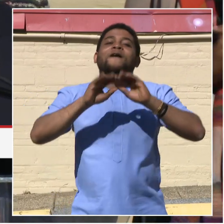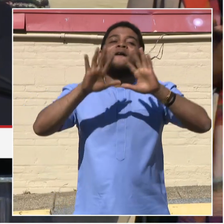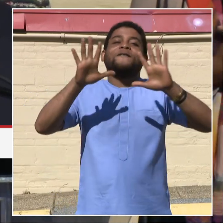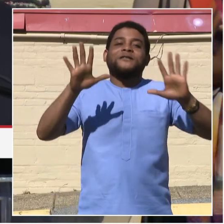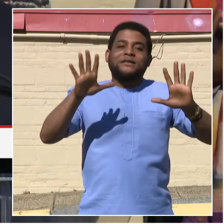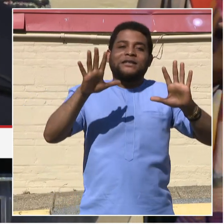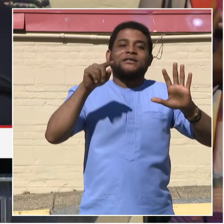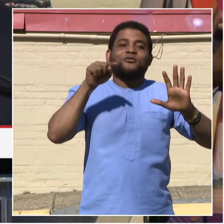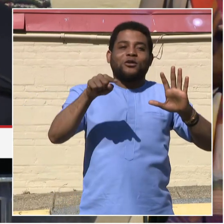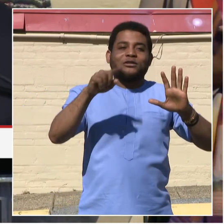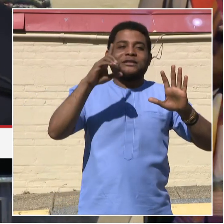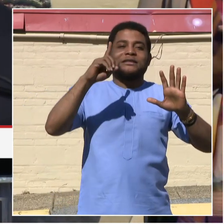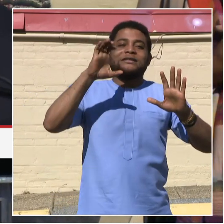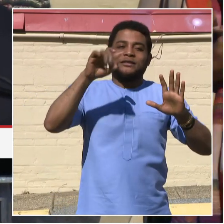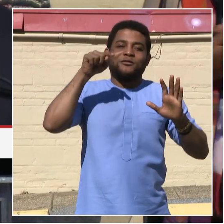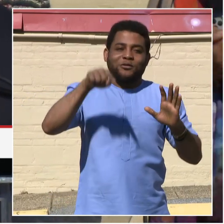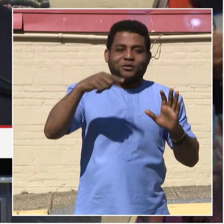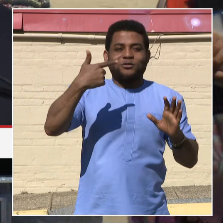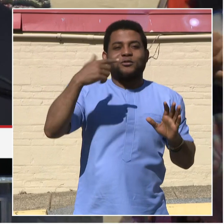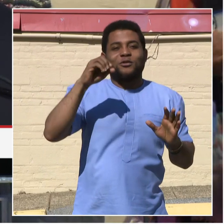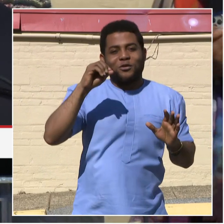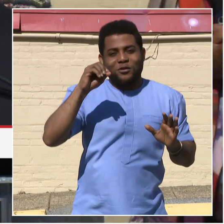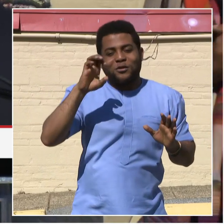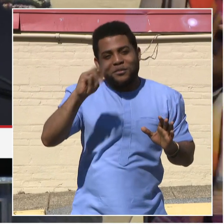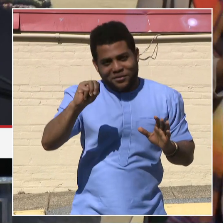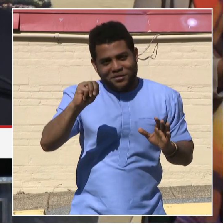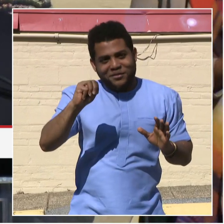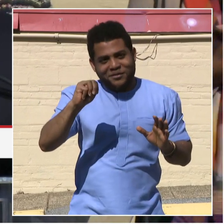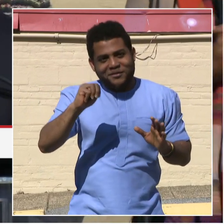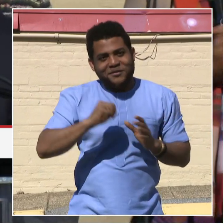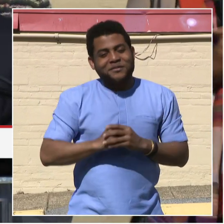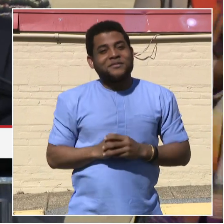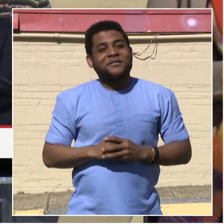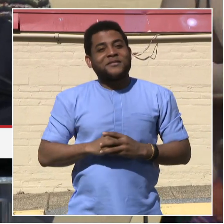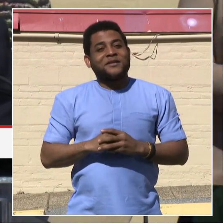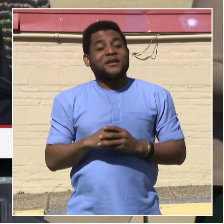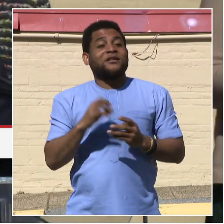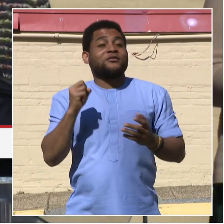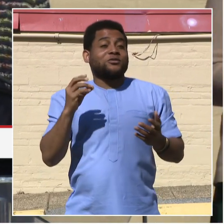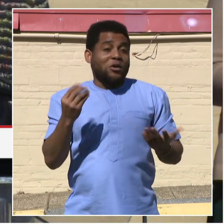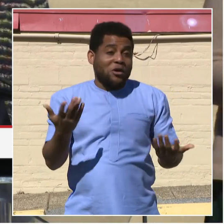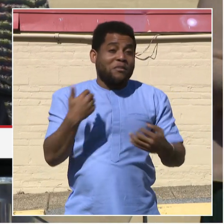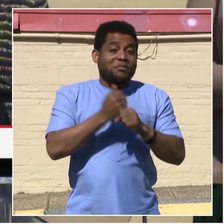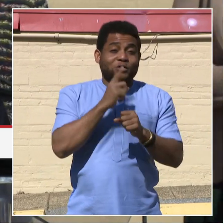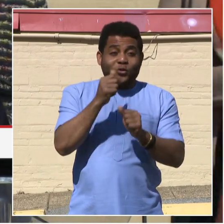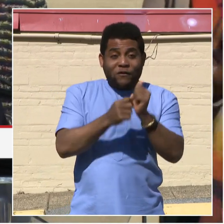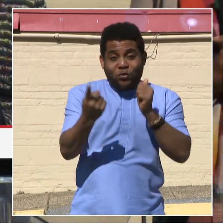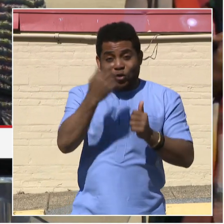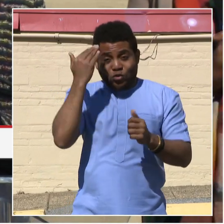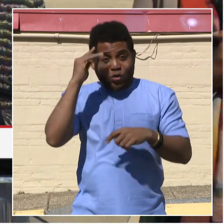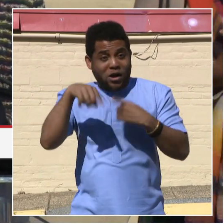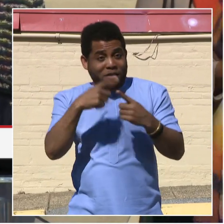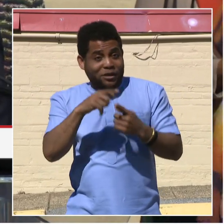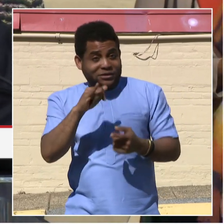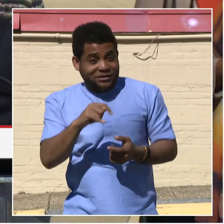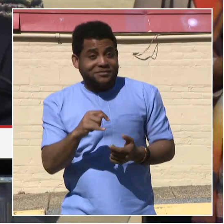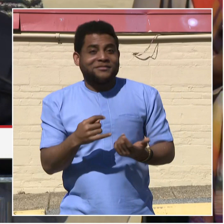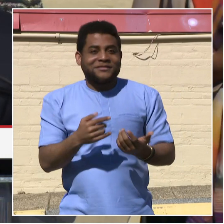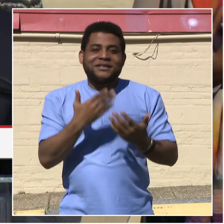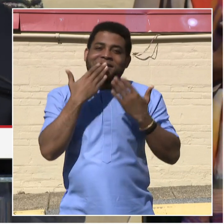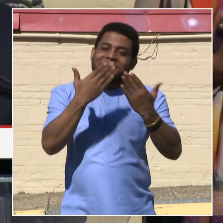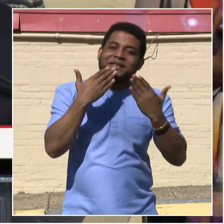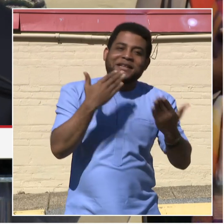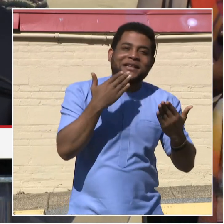Great. So, all right. So now everybody here is enlisted in that mission to make sure that everybody knows about it. So I have to thank the team that